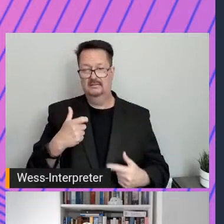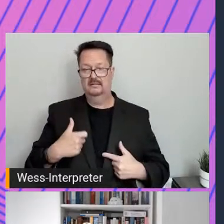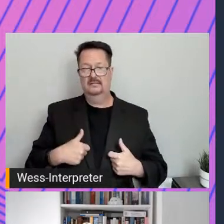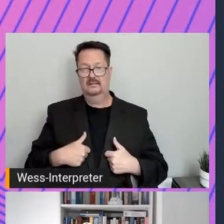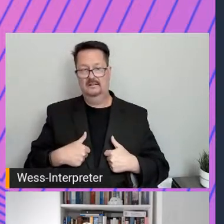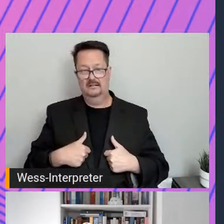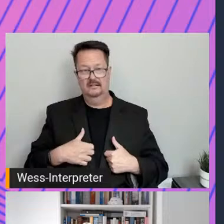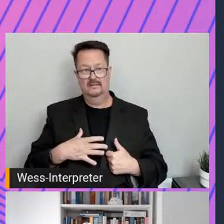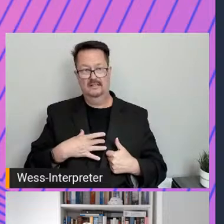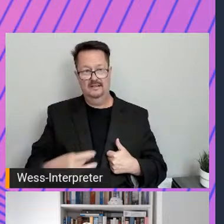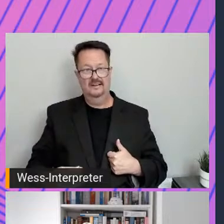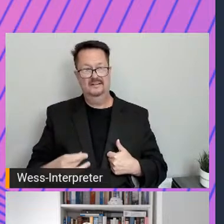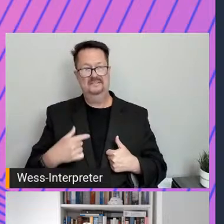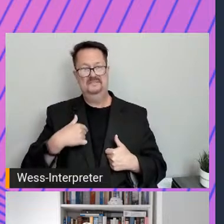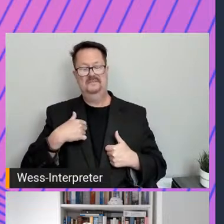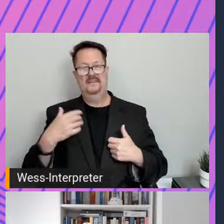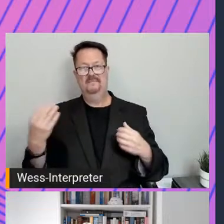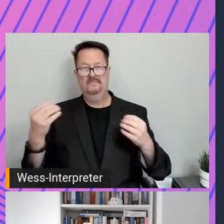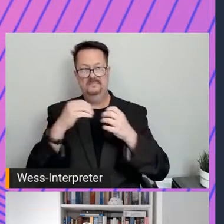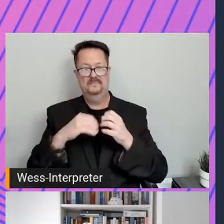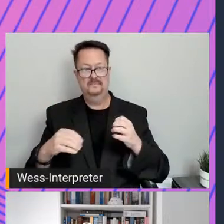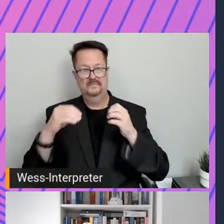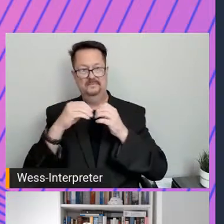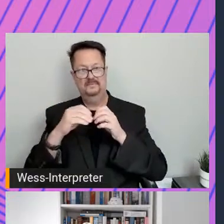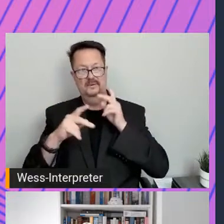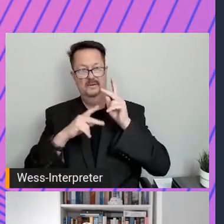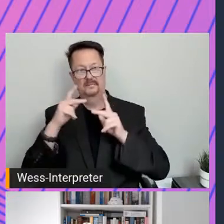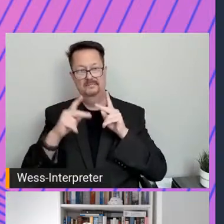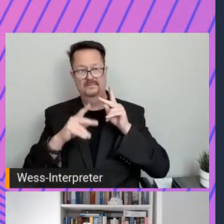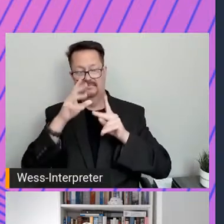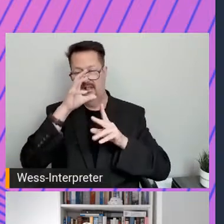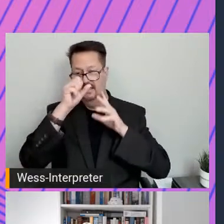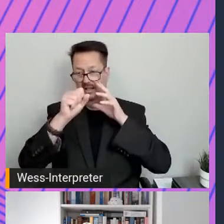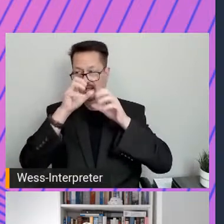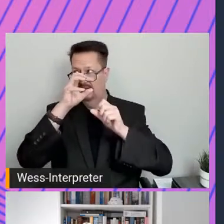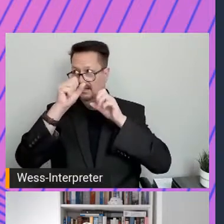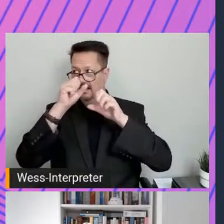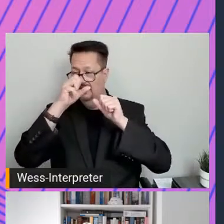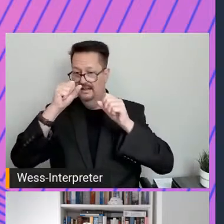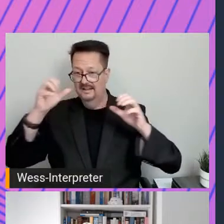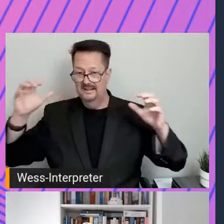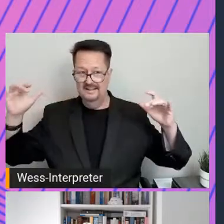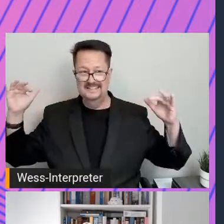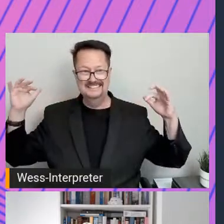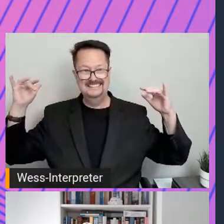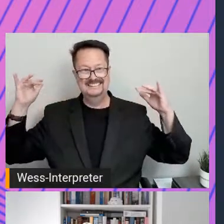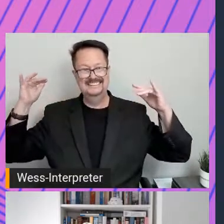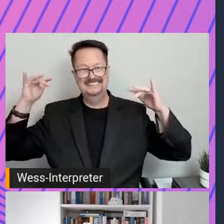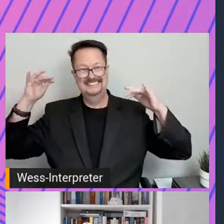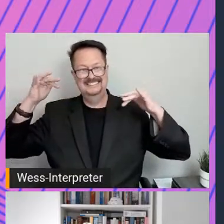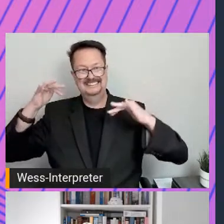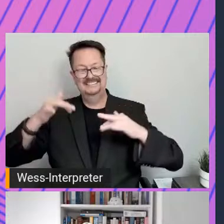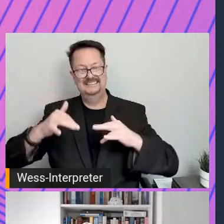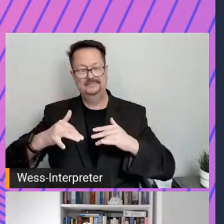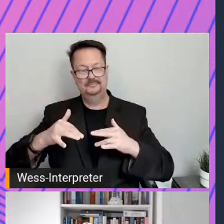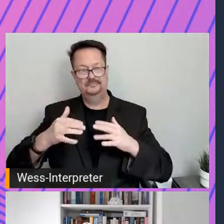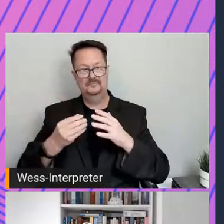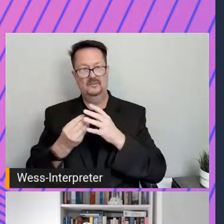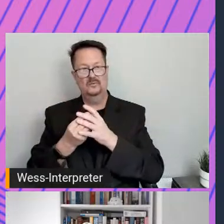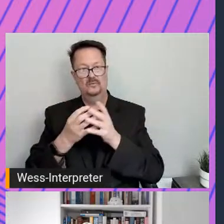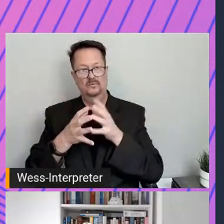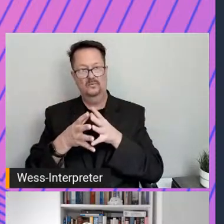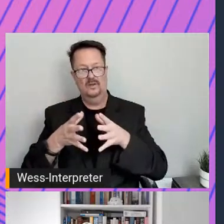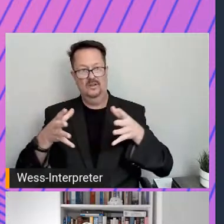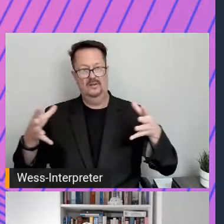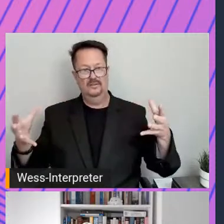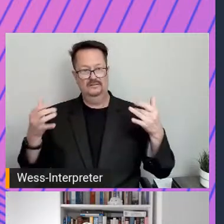have viral adoption. You have more and more people coming to your service and rapid growth. Now the situation